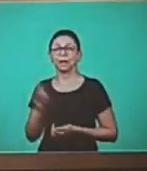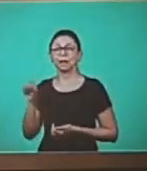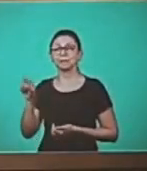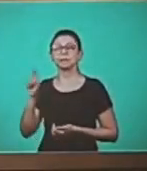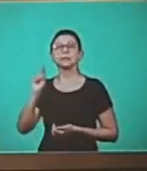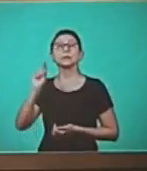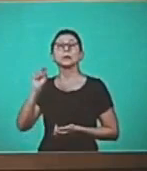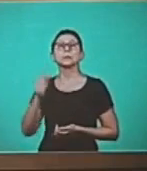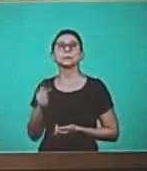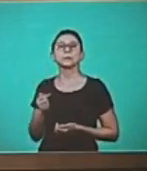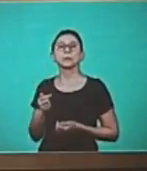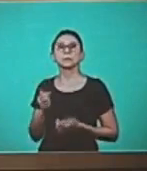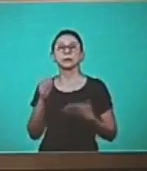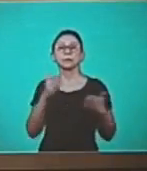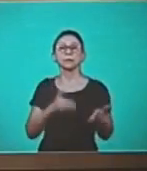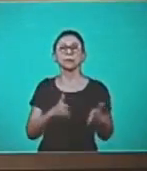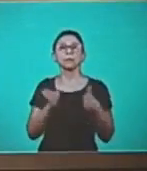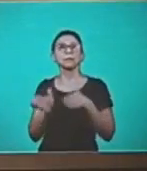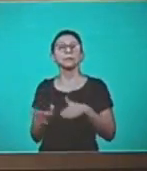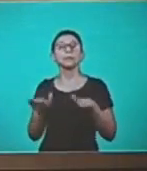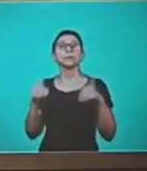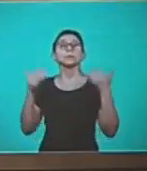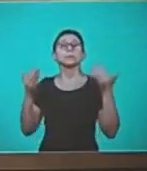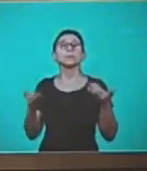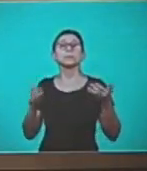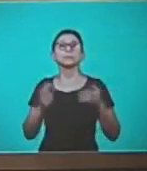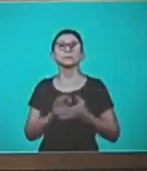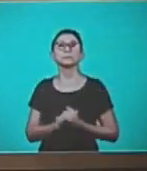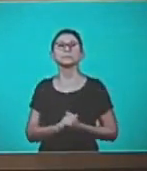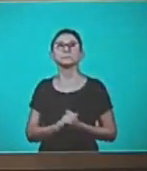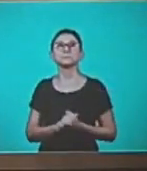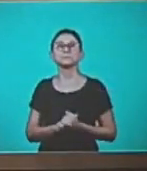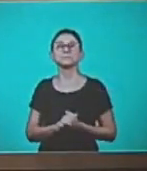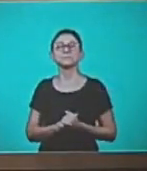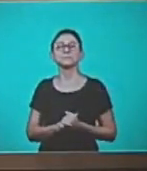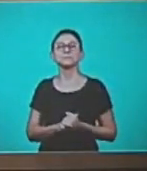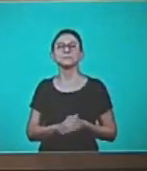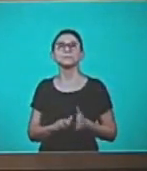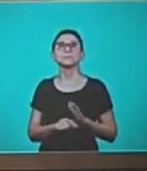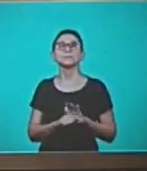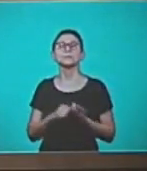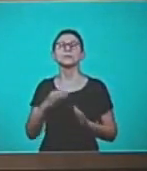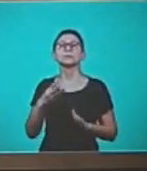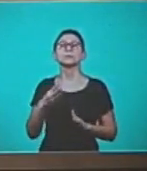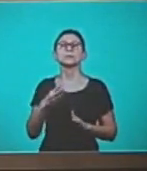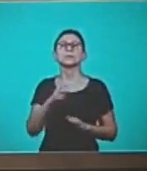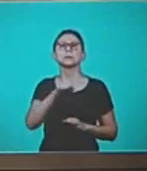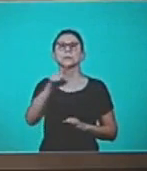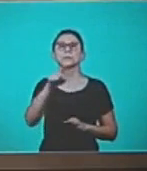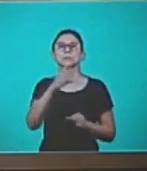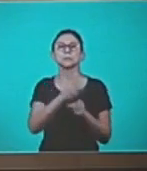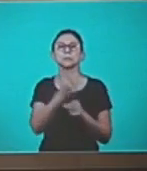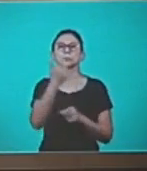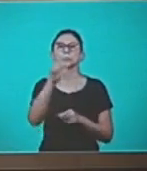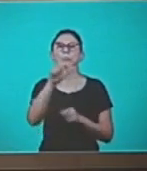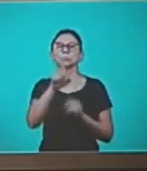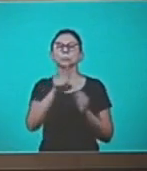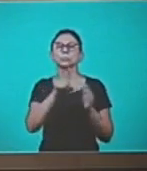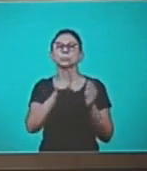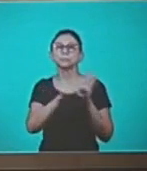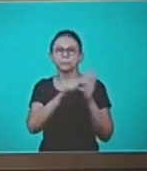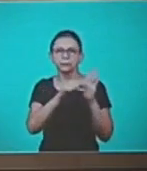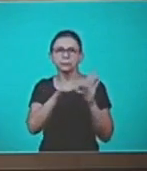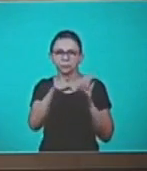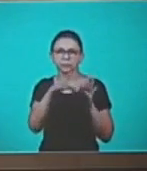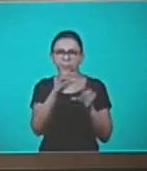answer? It's part of it, right? Verse 3, for sure others may have found other